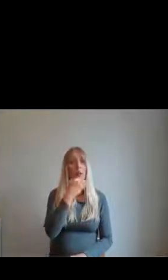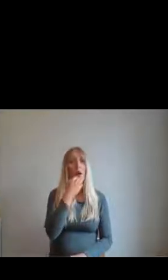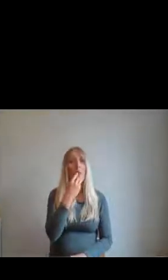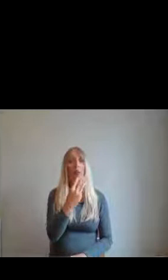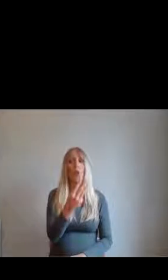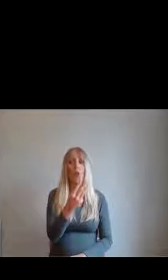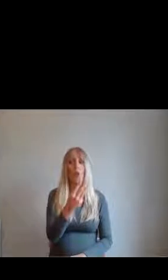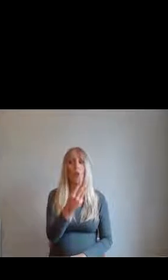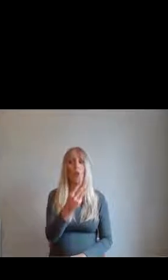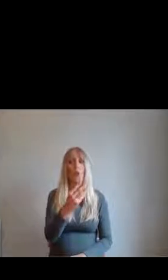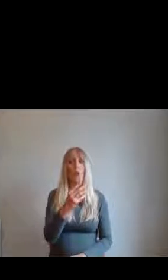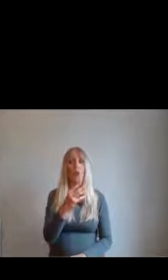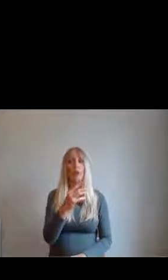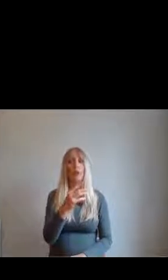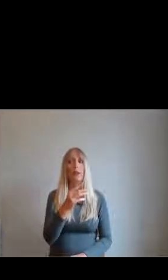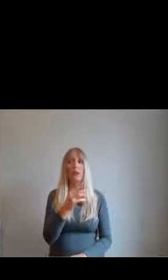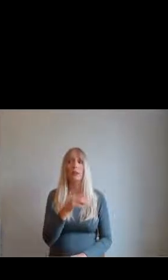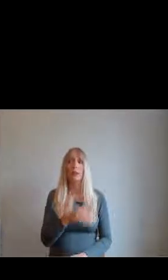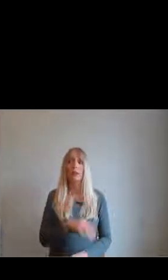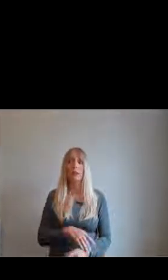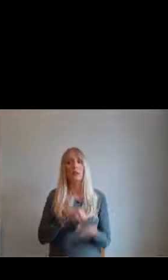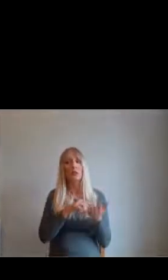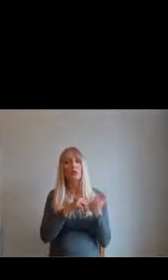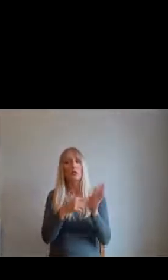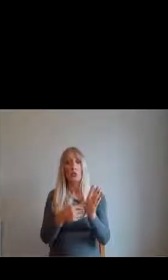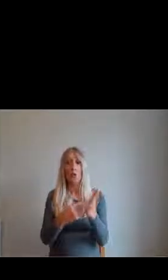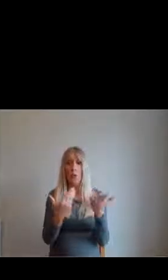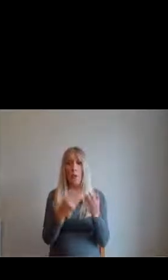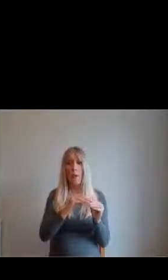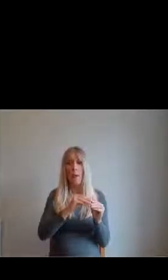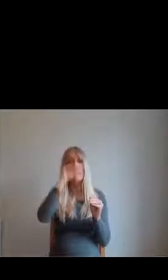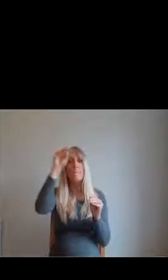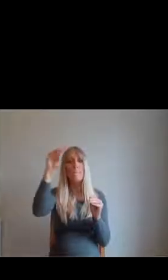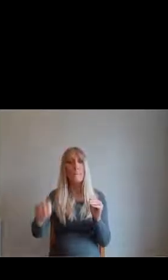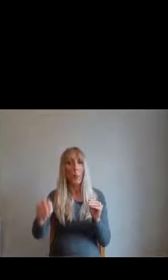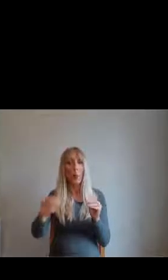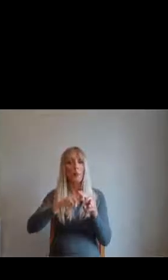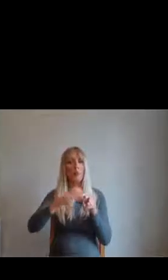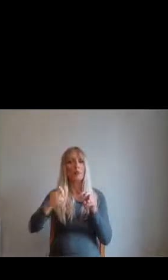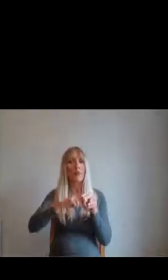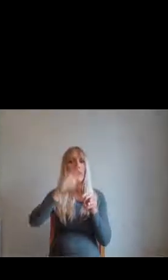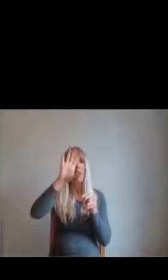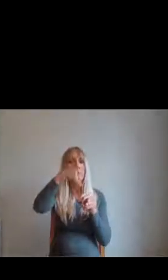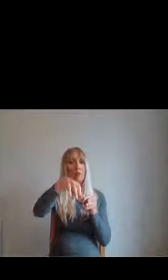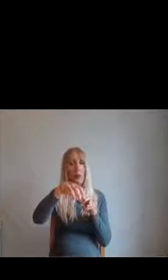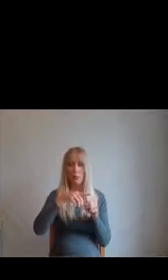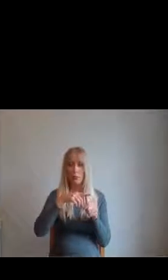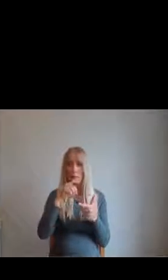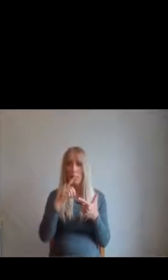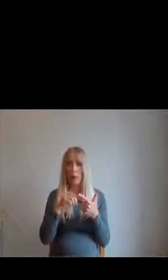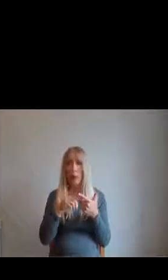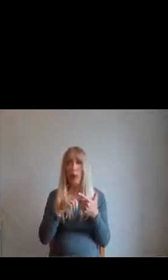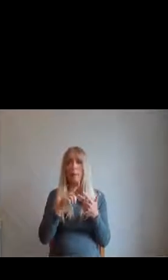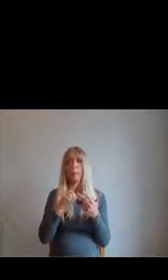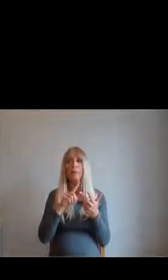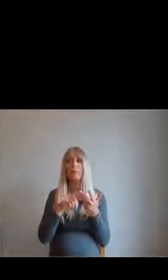where we've proposed the relocation of the Travellers site adjacent to its current location. Number 4 shows where we